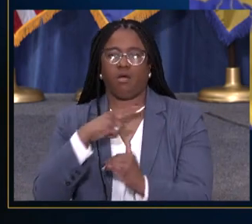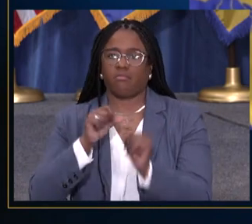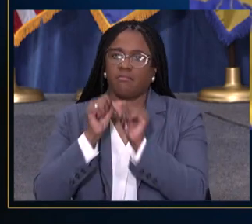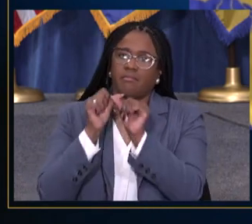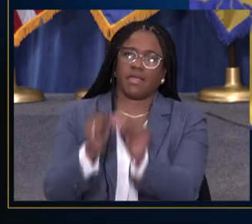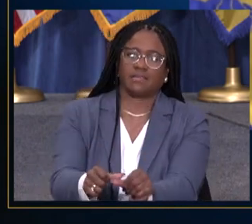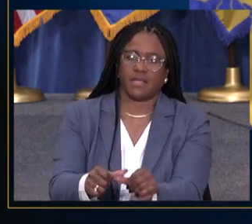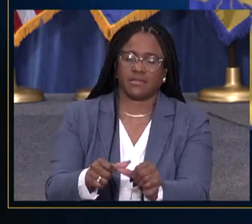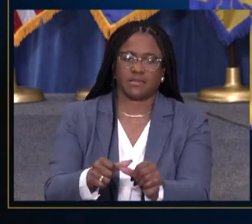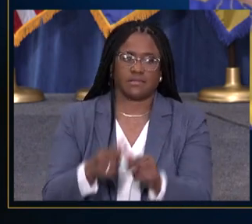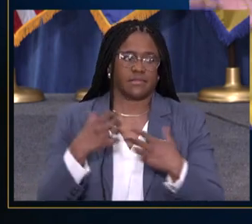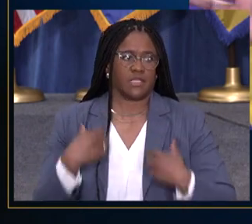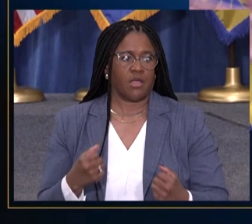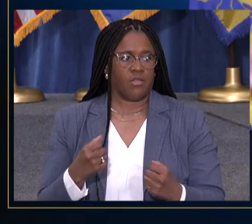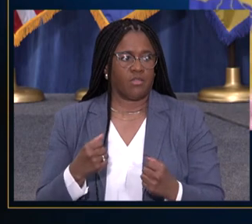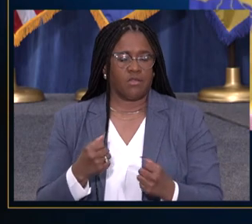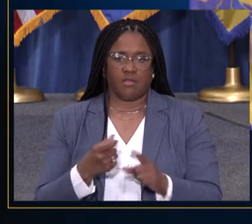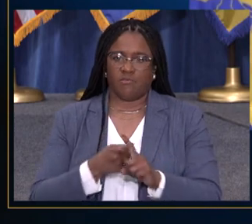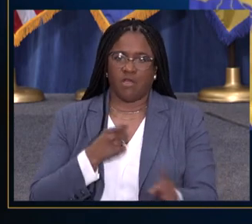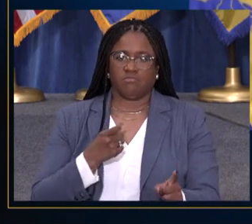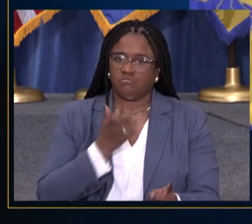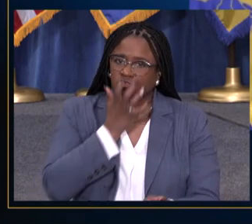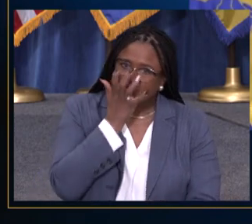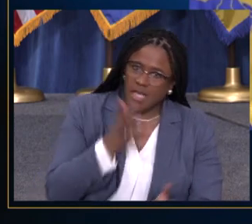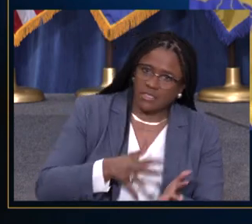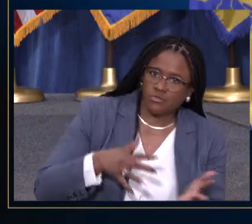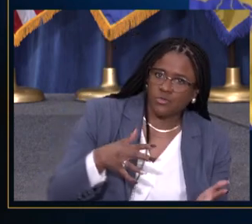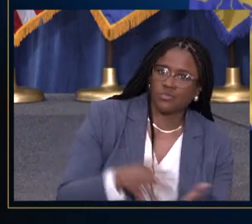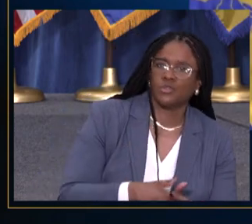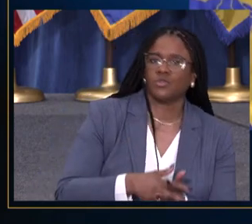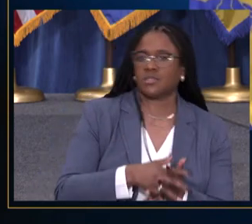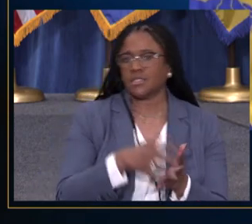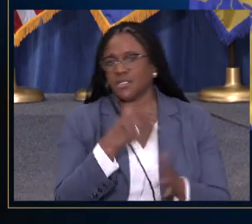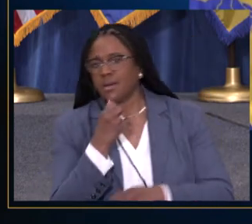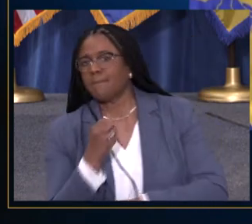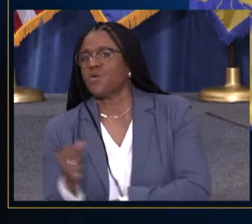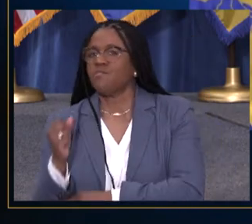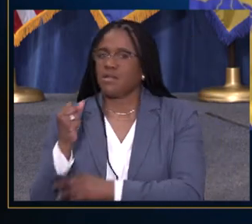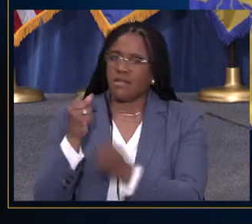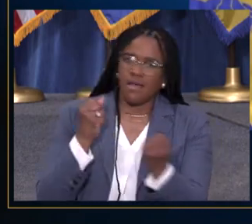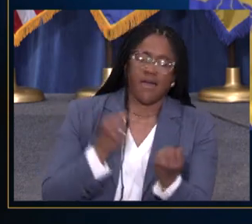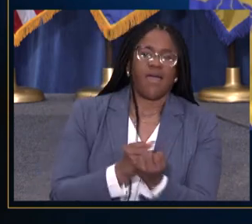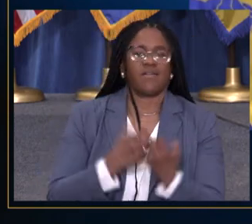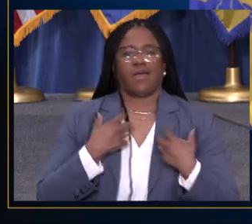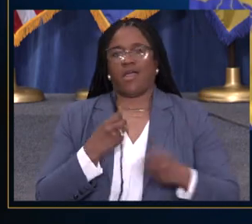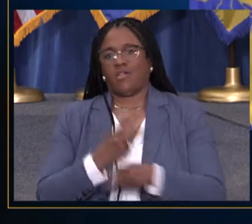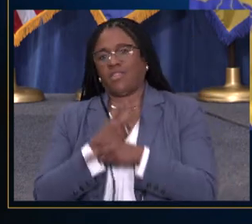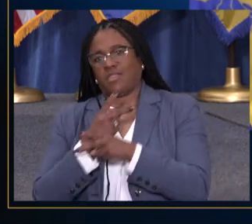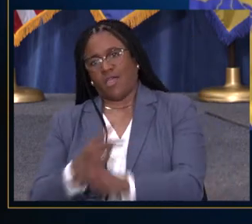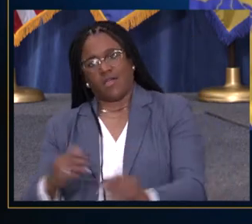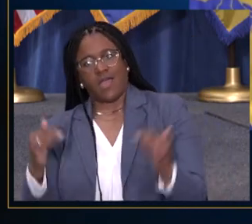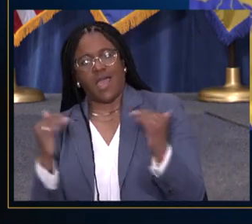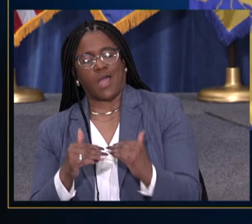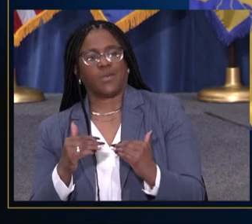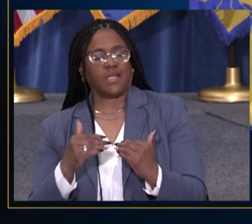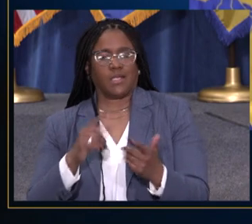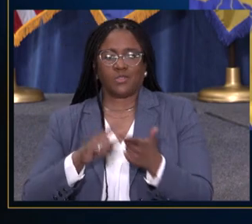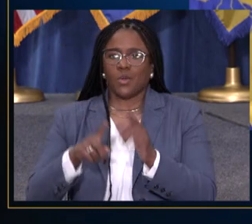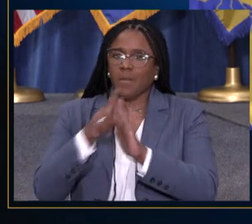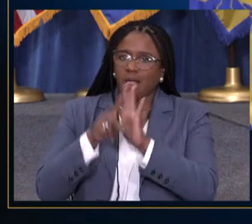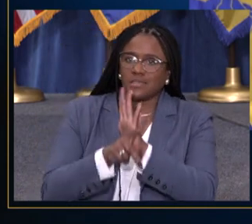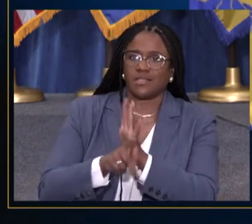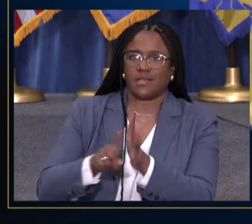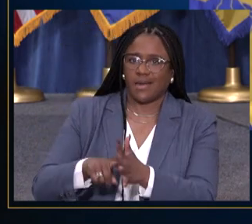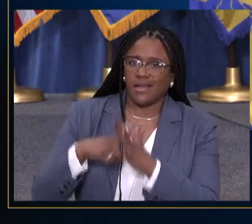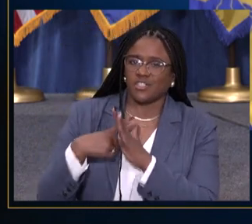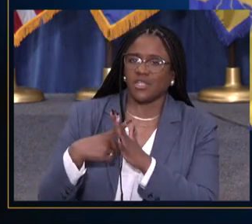maintains itself. From the grassroots movements, advocating for healthcare equity, which you'll hear about in just a moment, to policy